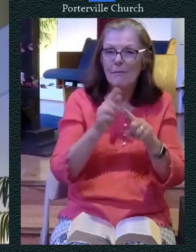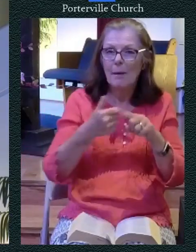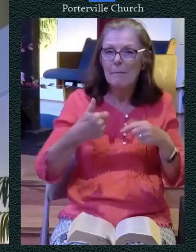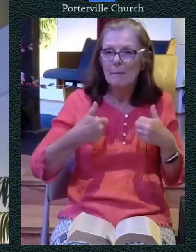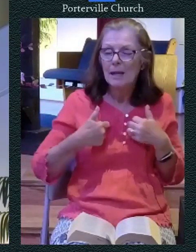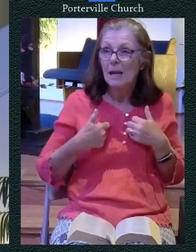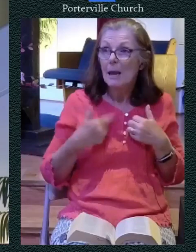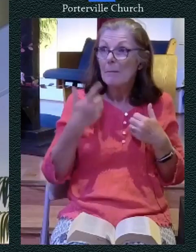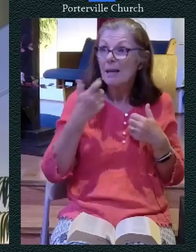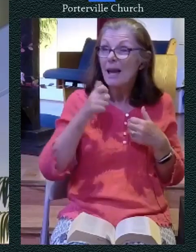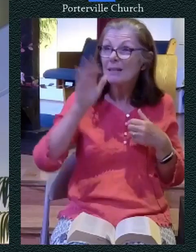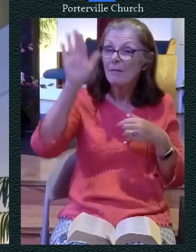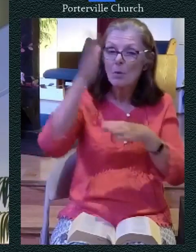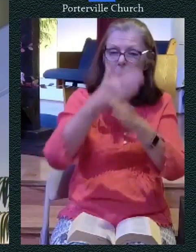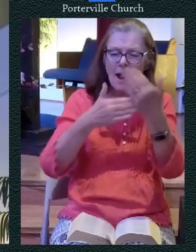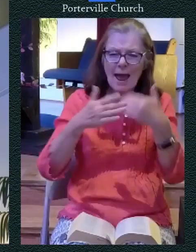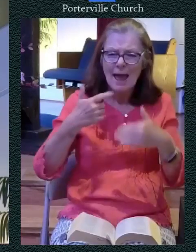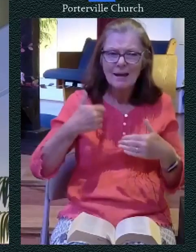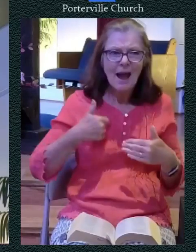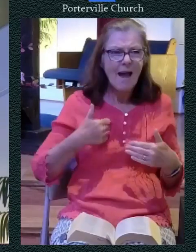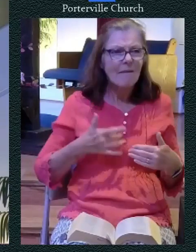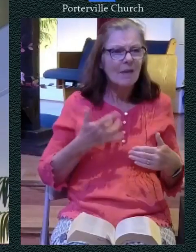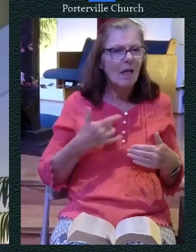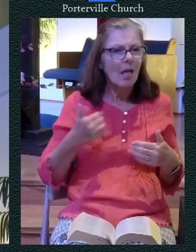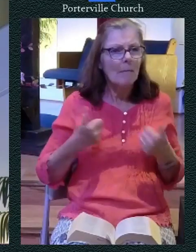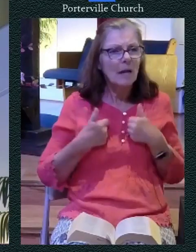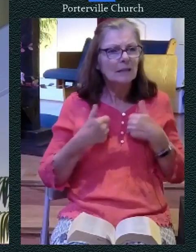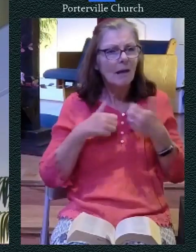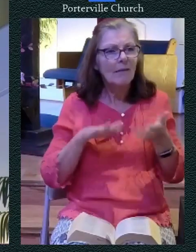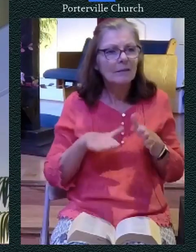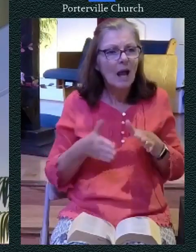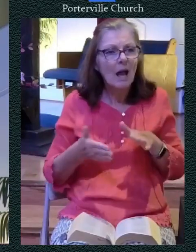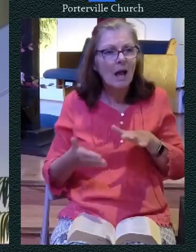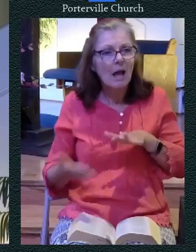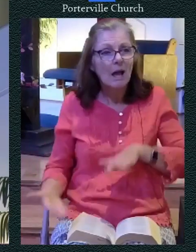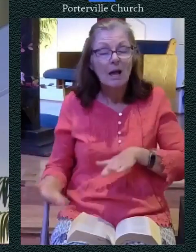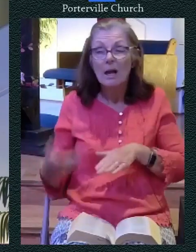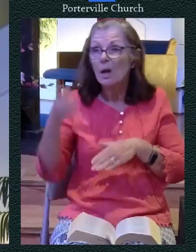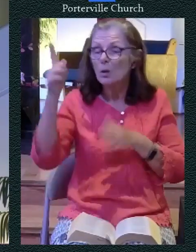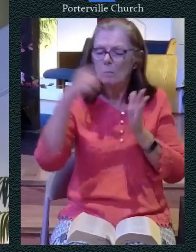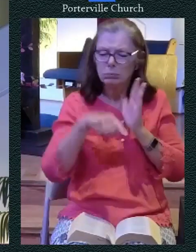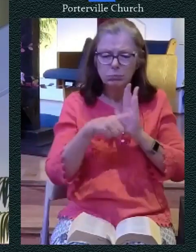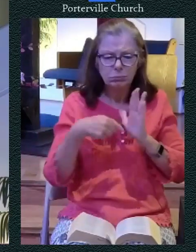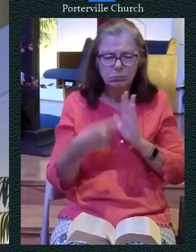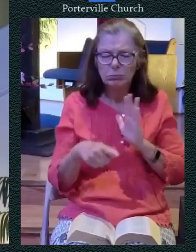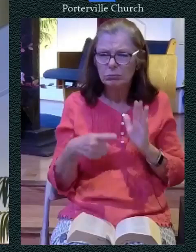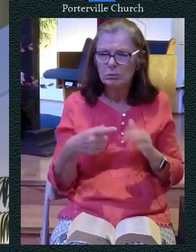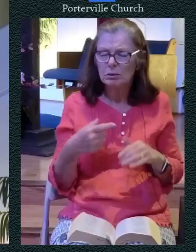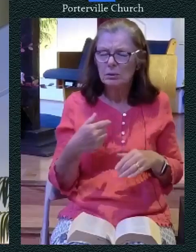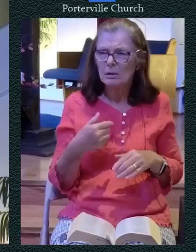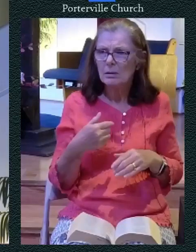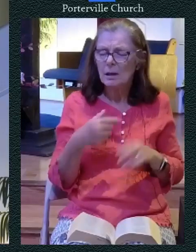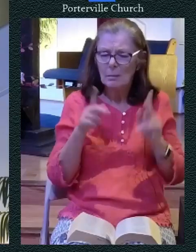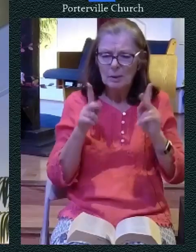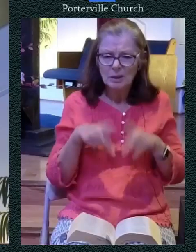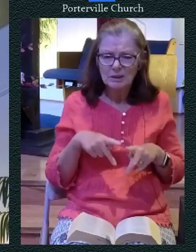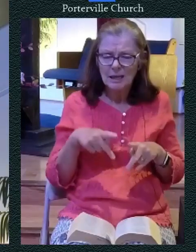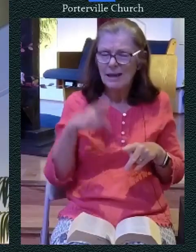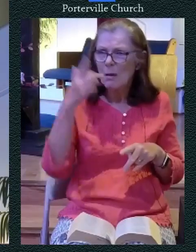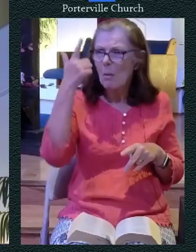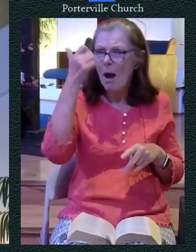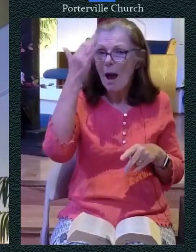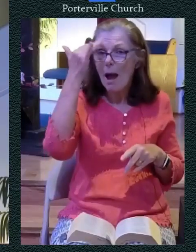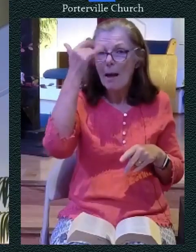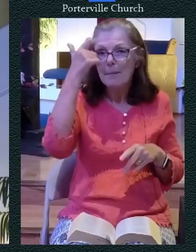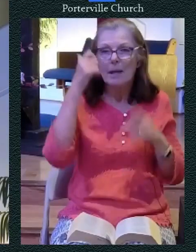perishing. With reproofs, you chasten a man for iniquity. You